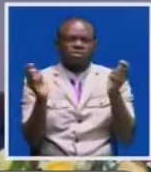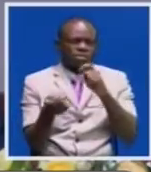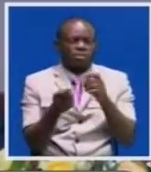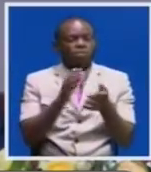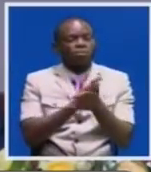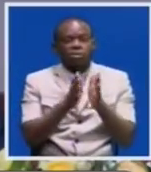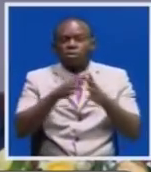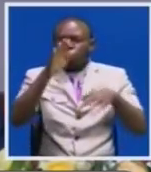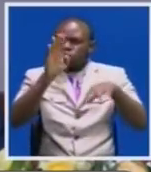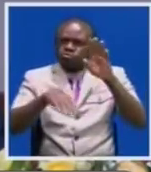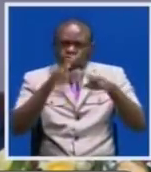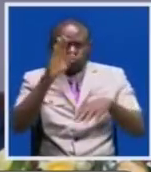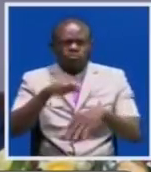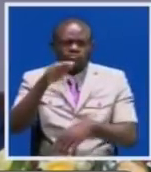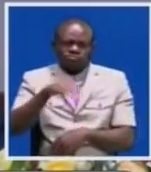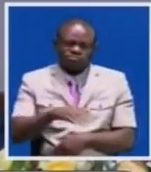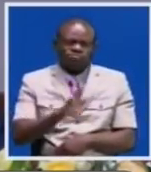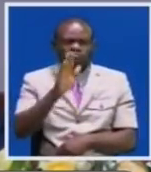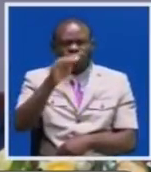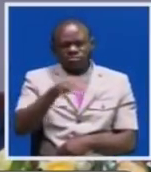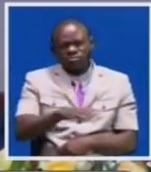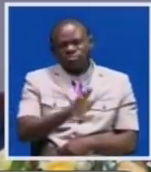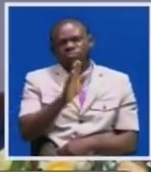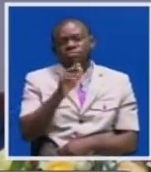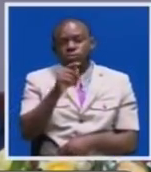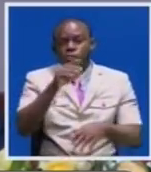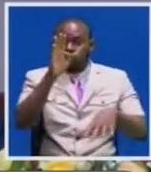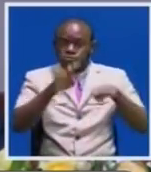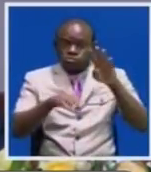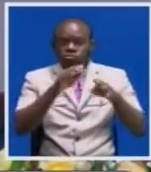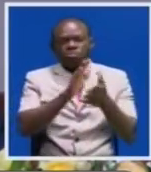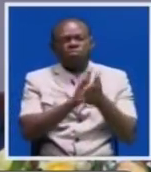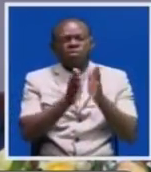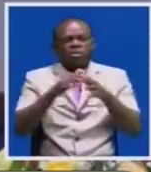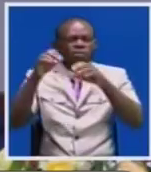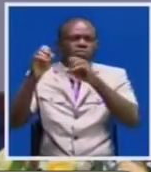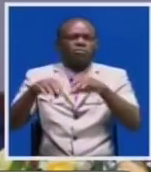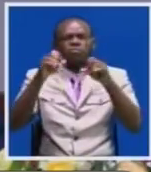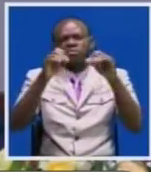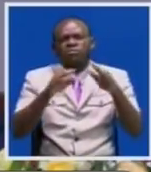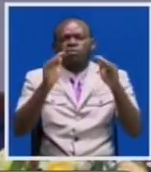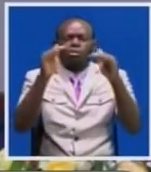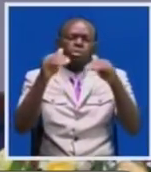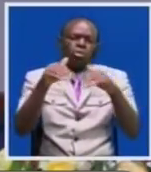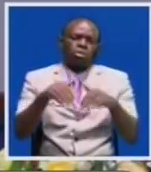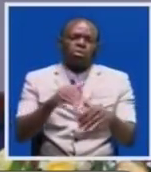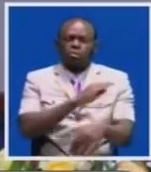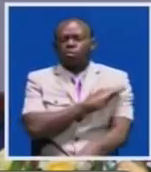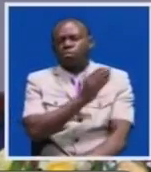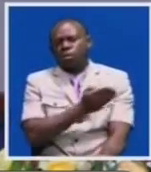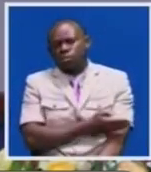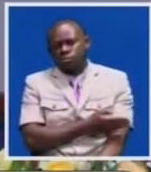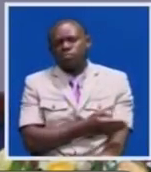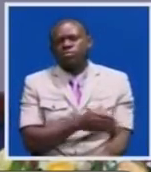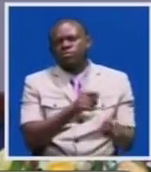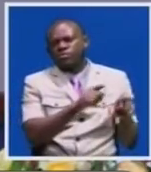patterns, which in turn have contributed to a deficit in power production and adverse effects